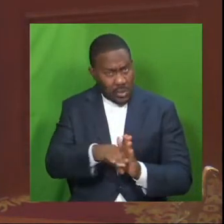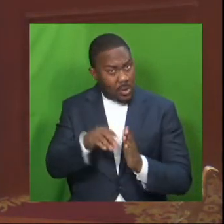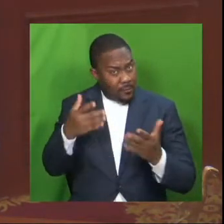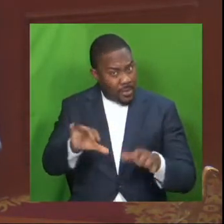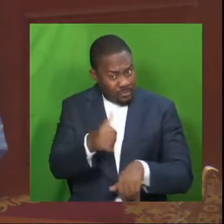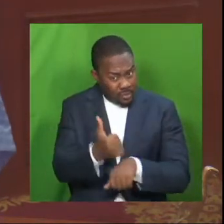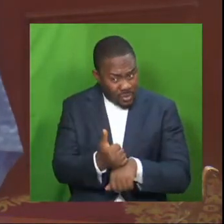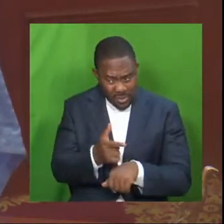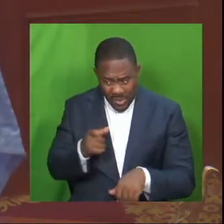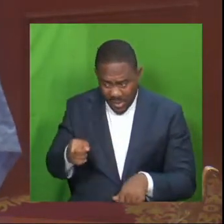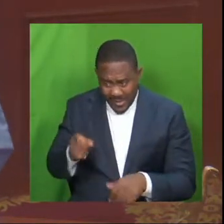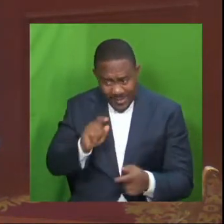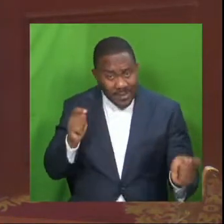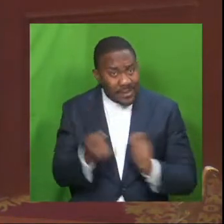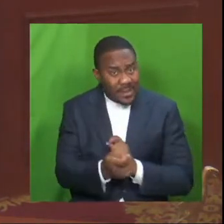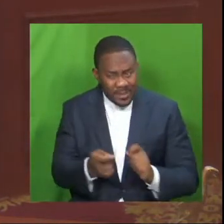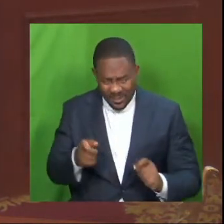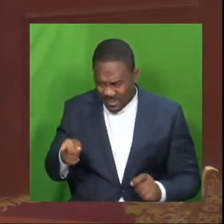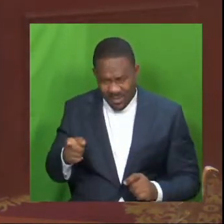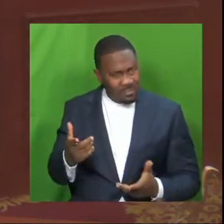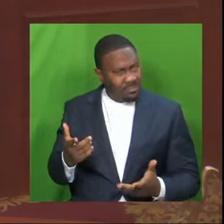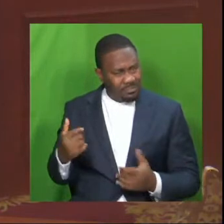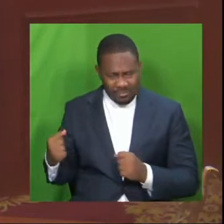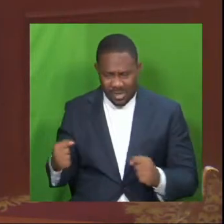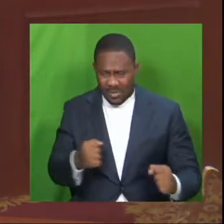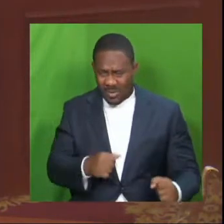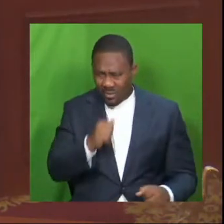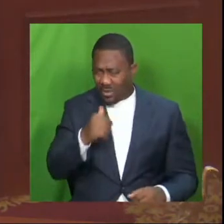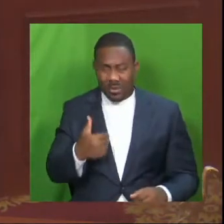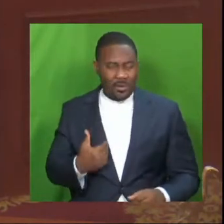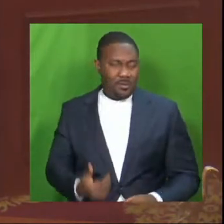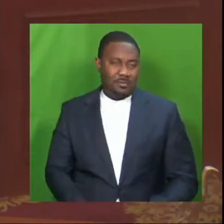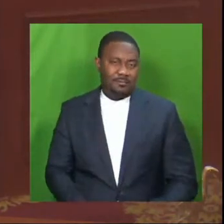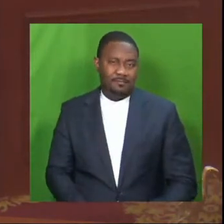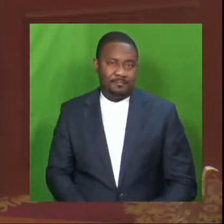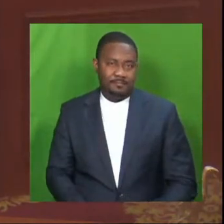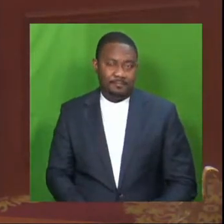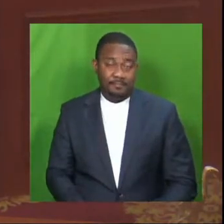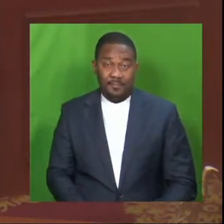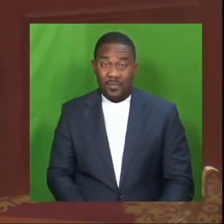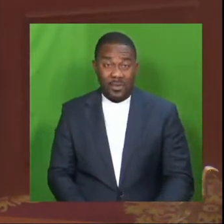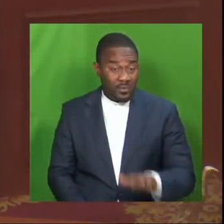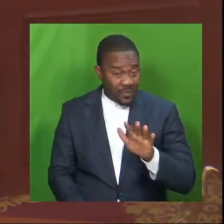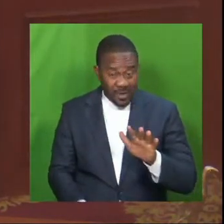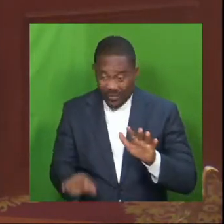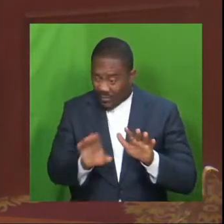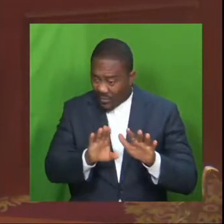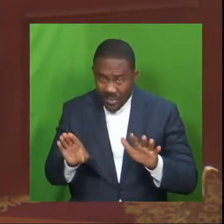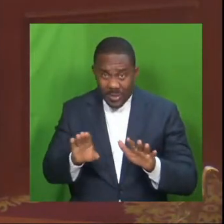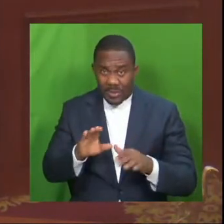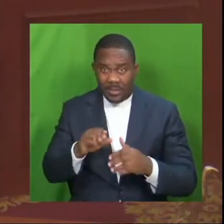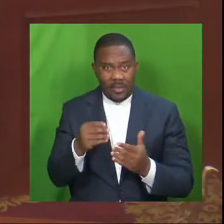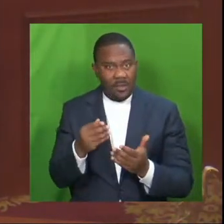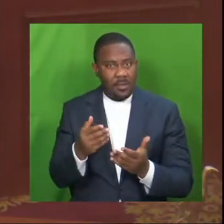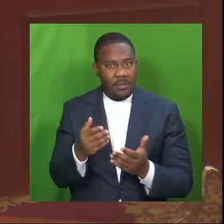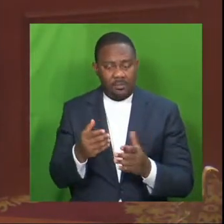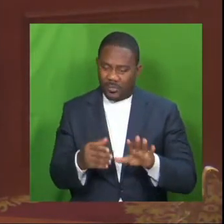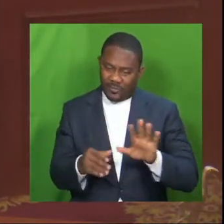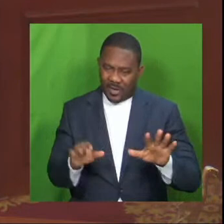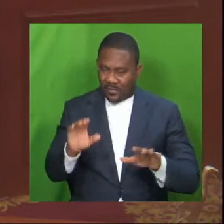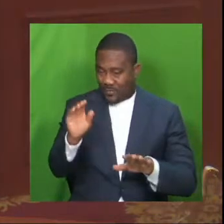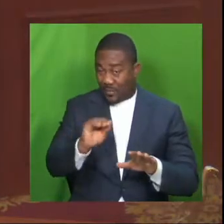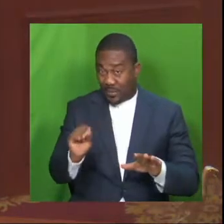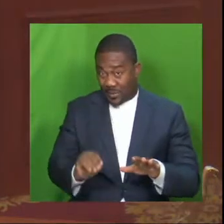Article 252 imposes, that 5% of total revenue be set aside for the District